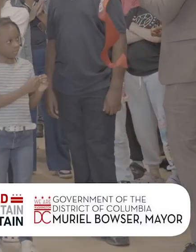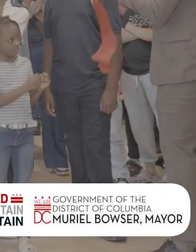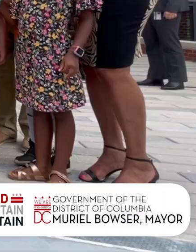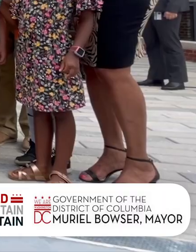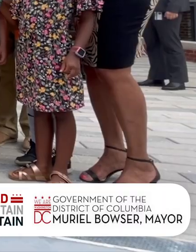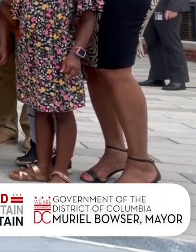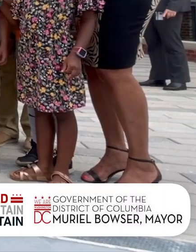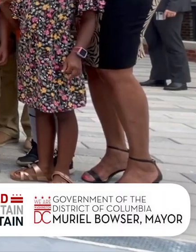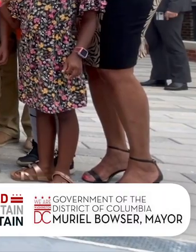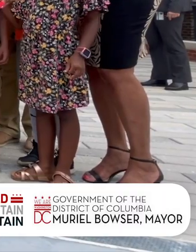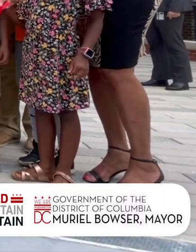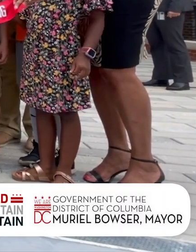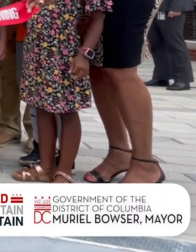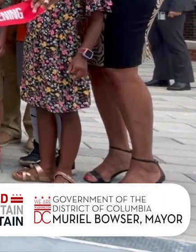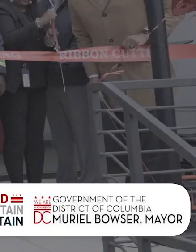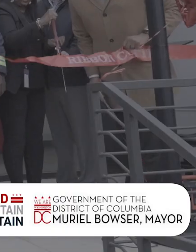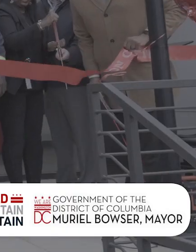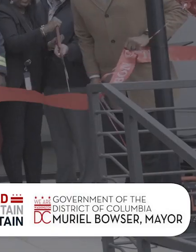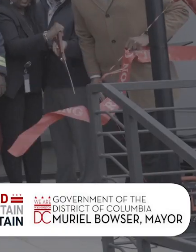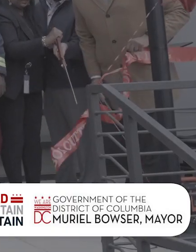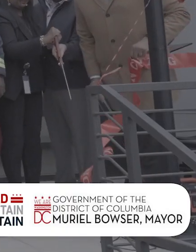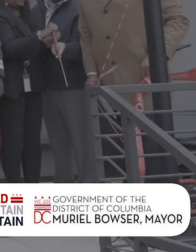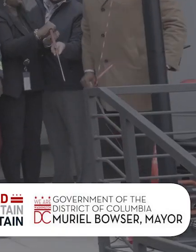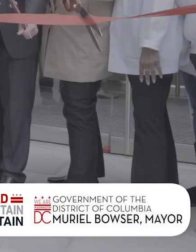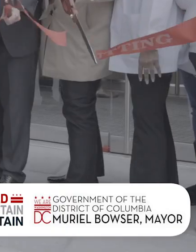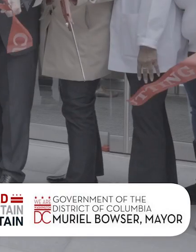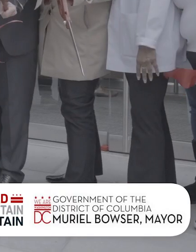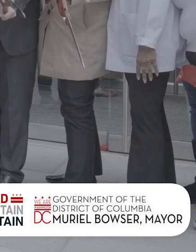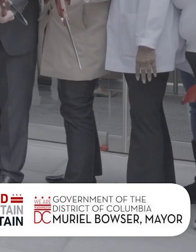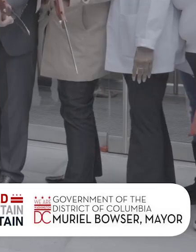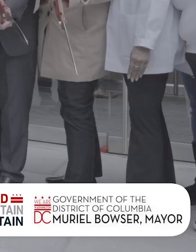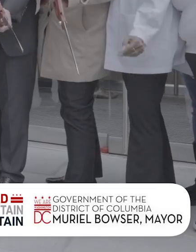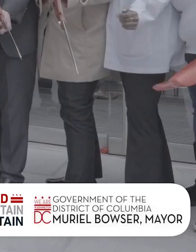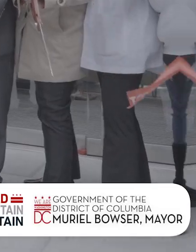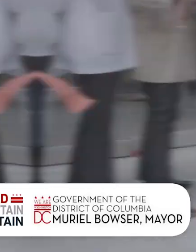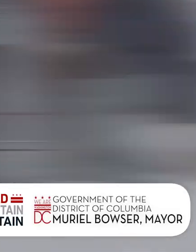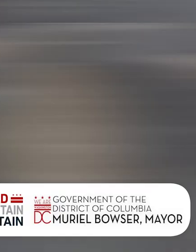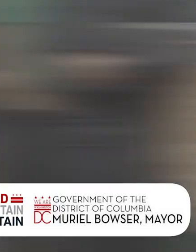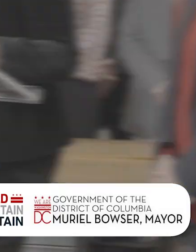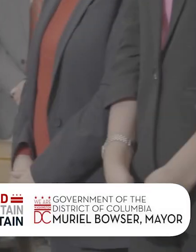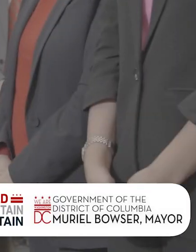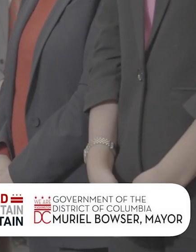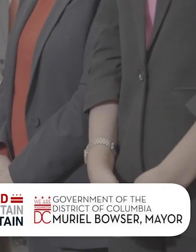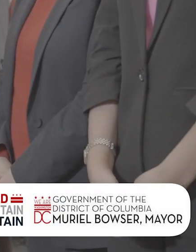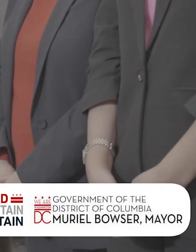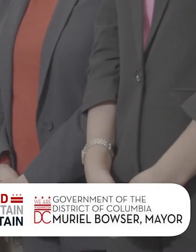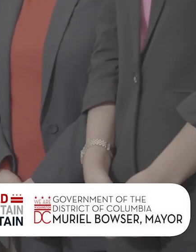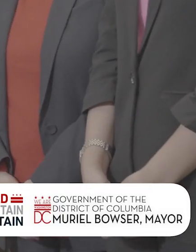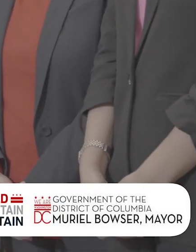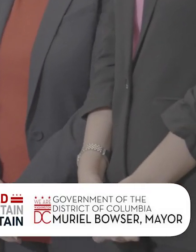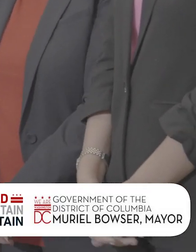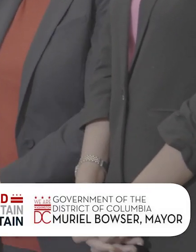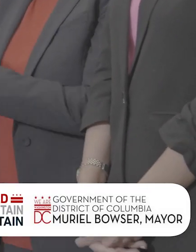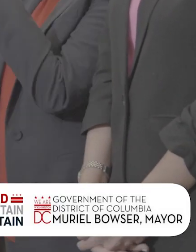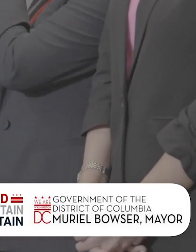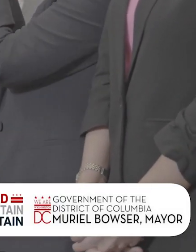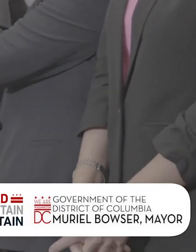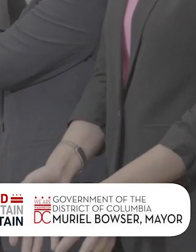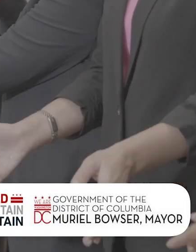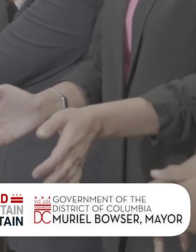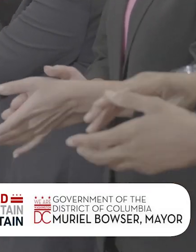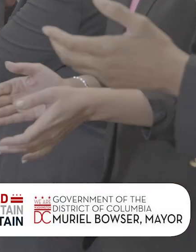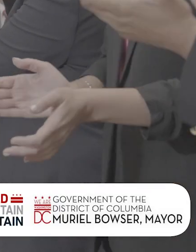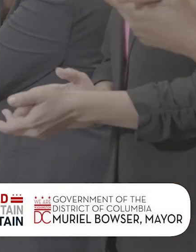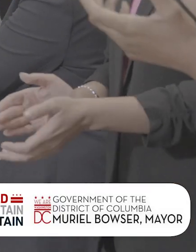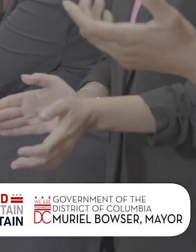At the center of that work is the Department of General Services. Yes, is DGS here? Yeah, I know that's right. I